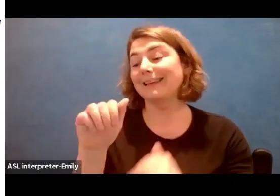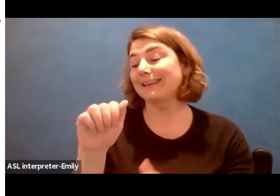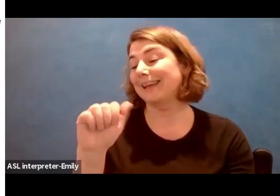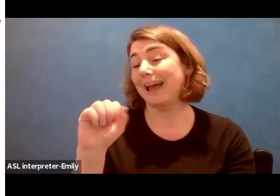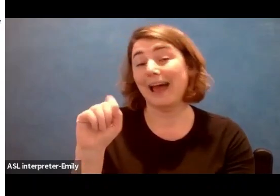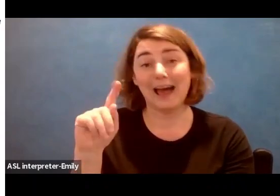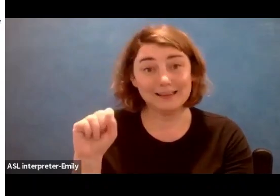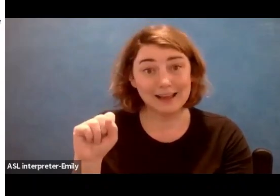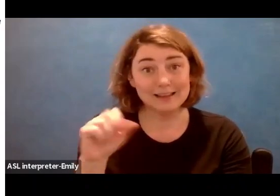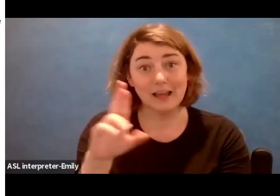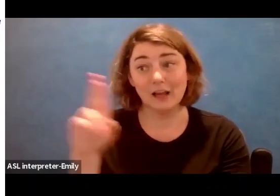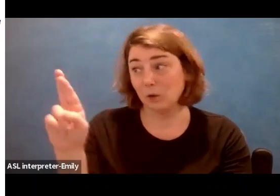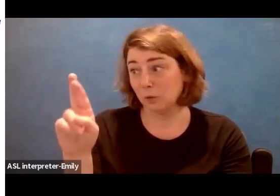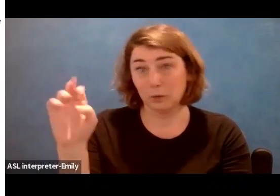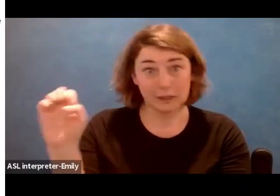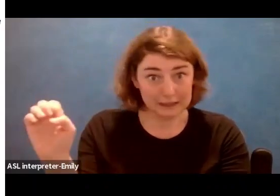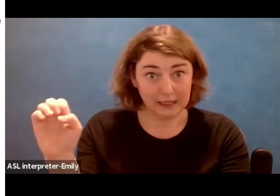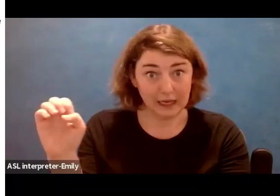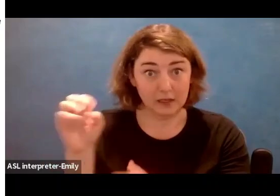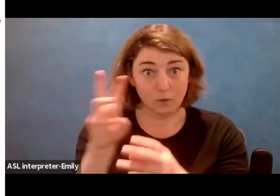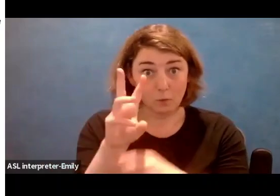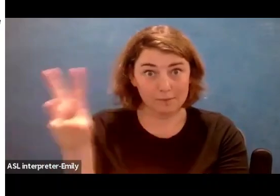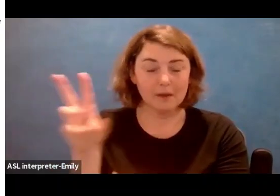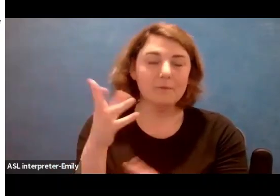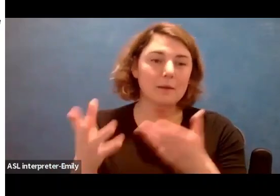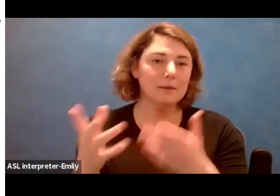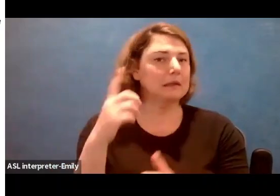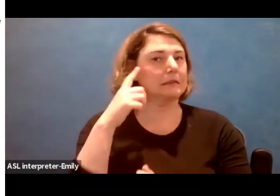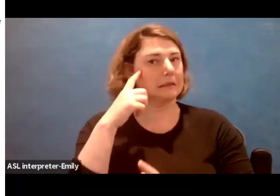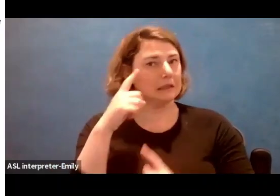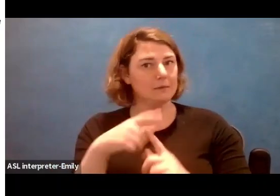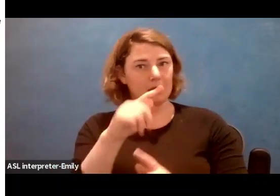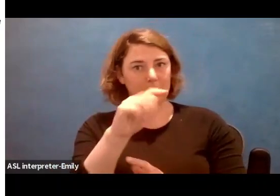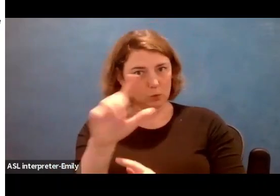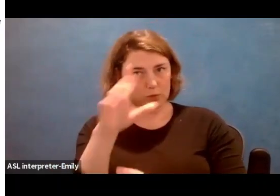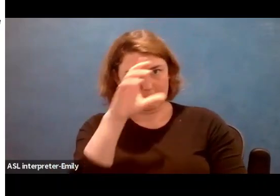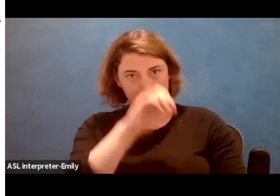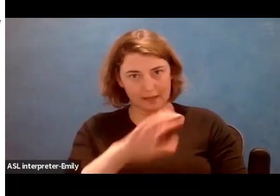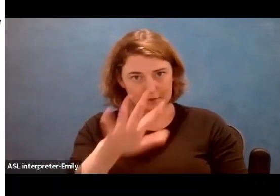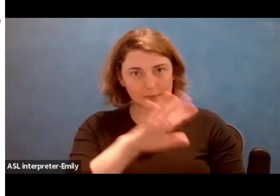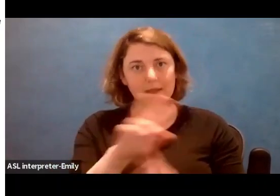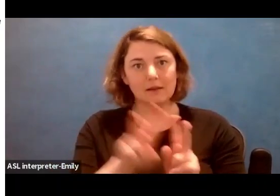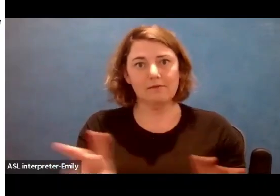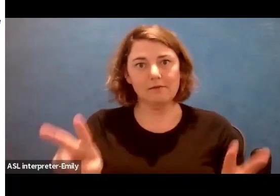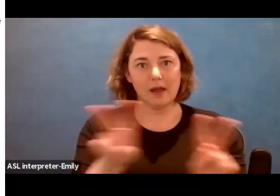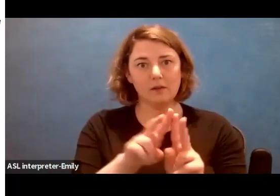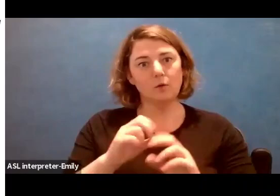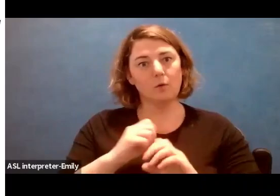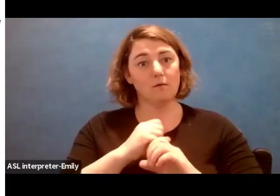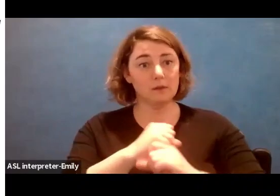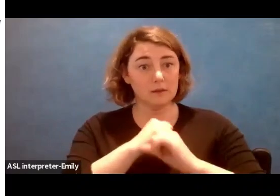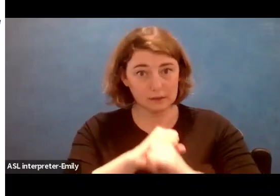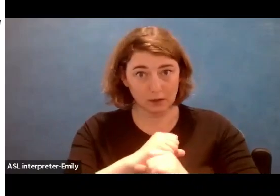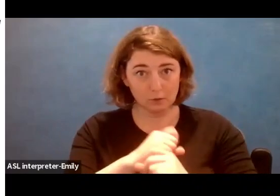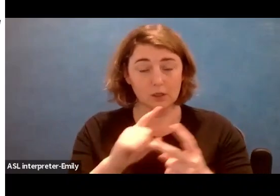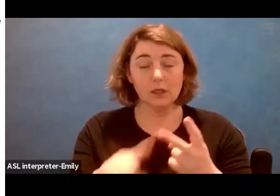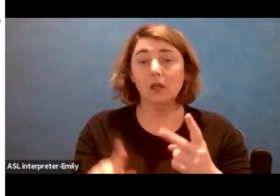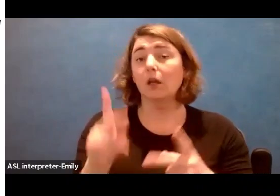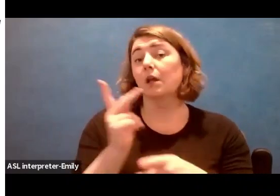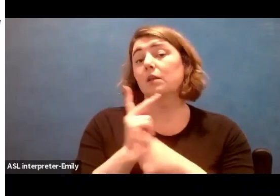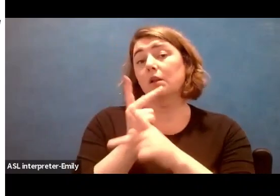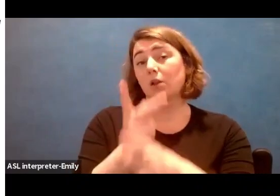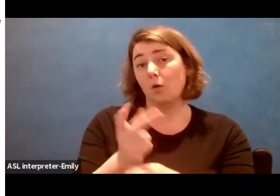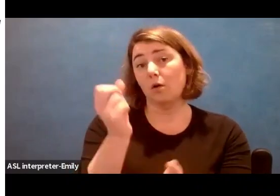estate websites may be considered a tool to estimate the value of the security. The loan approval official